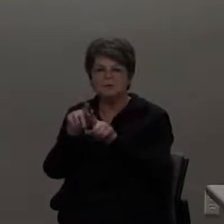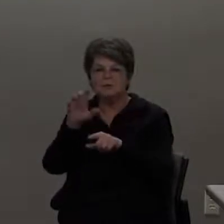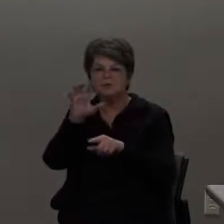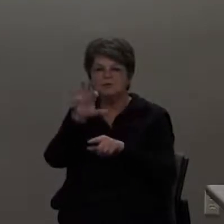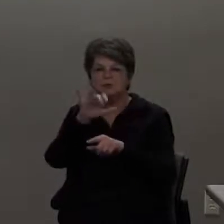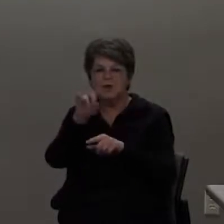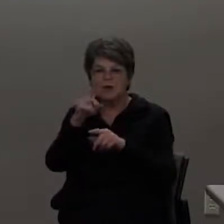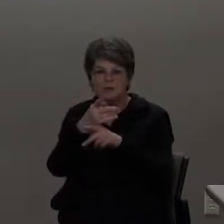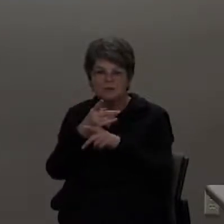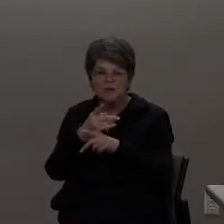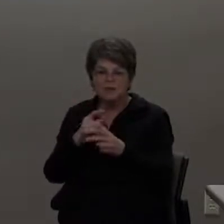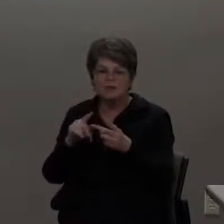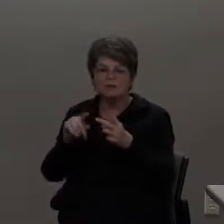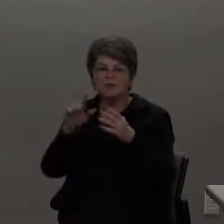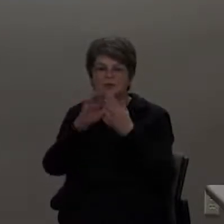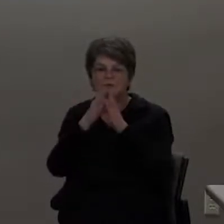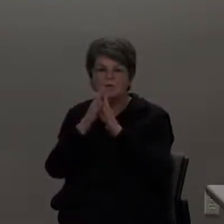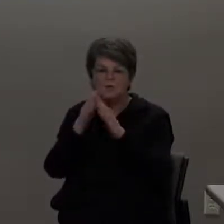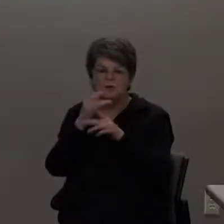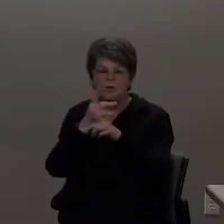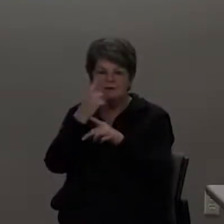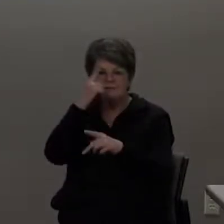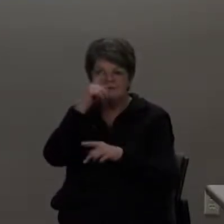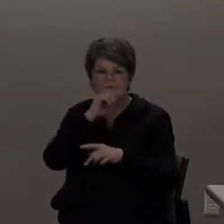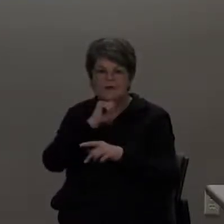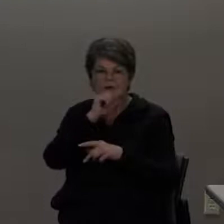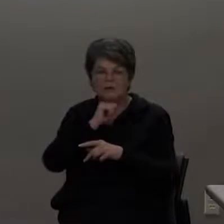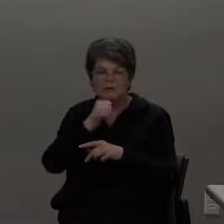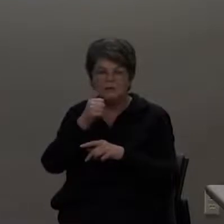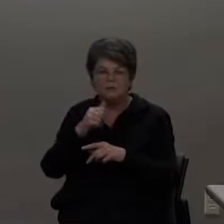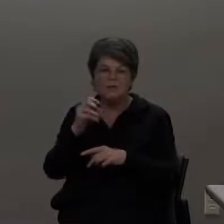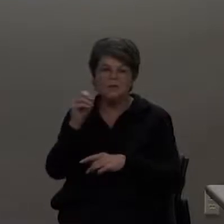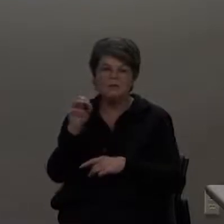child care, community care for the elderly,